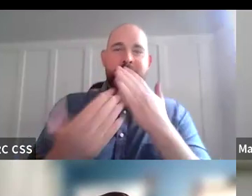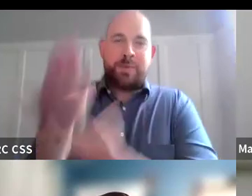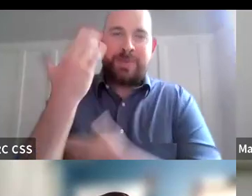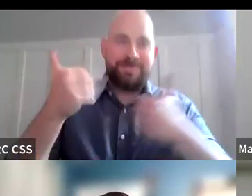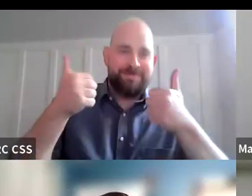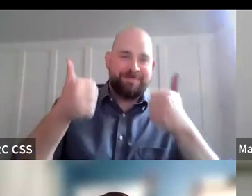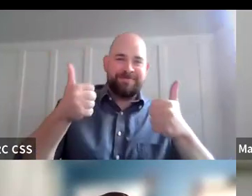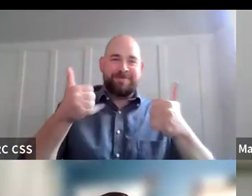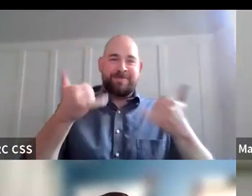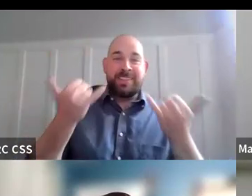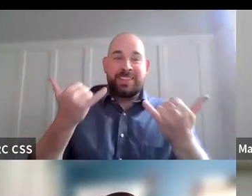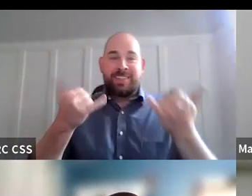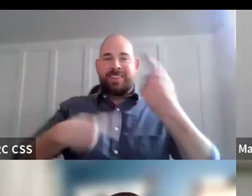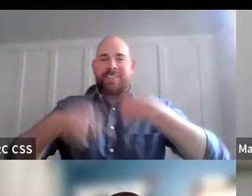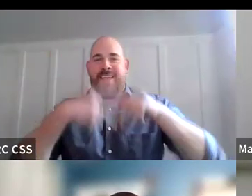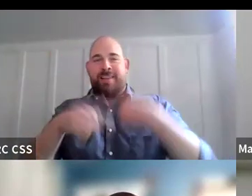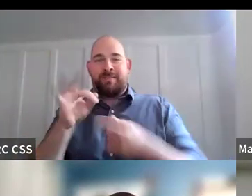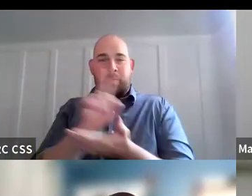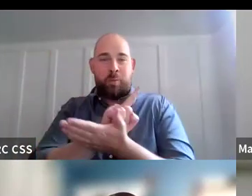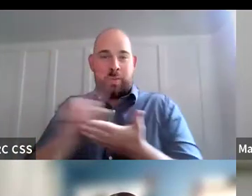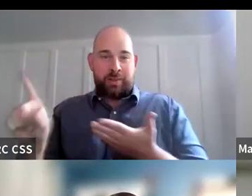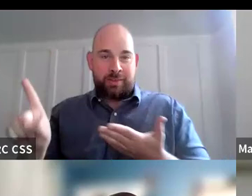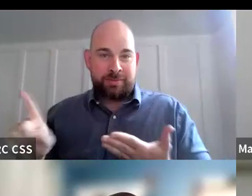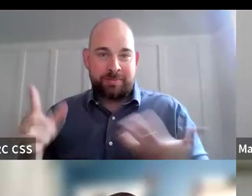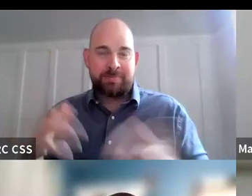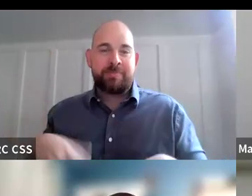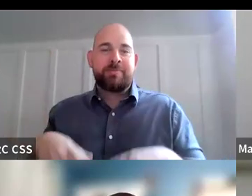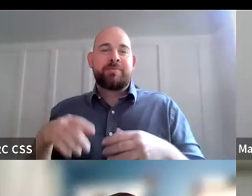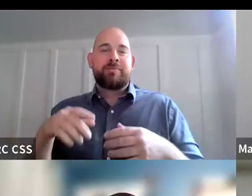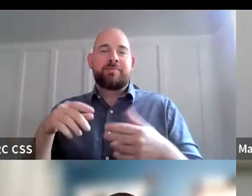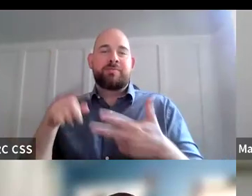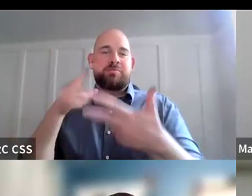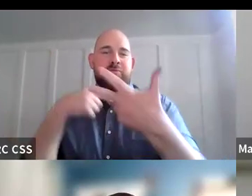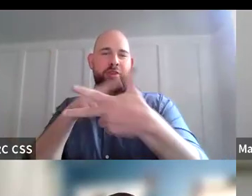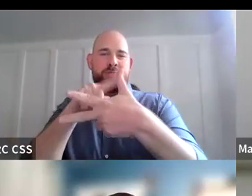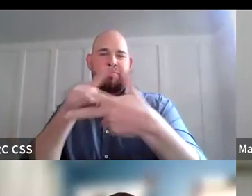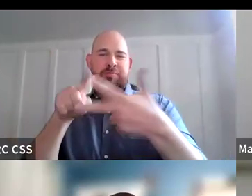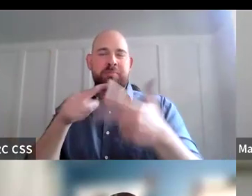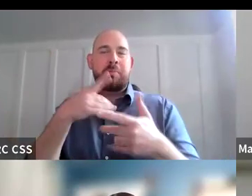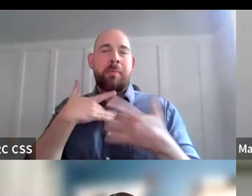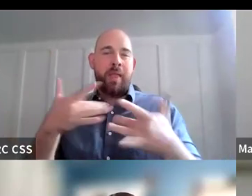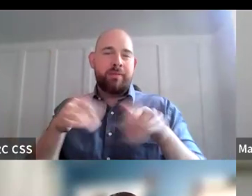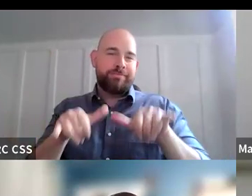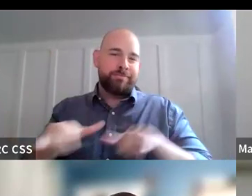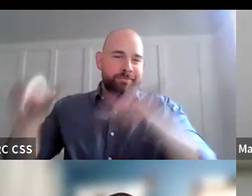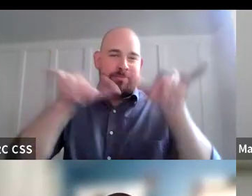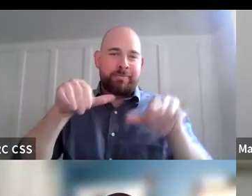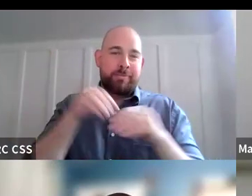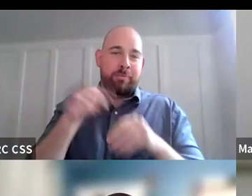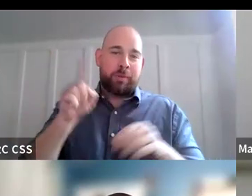Okay. Good morning, everyone. So today, the signs for the week. There's going to be three of